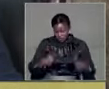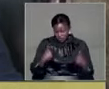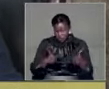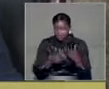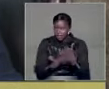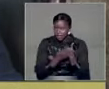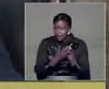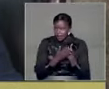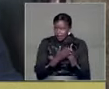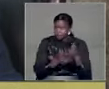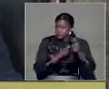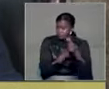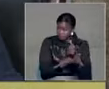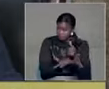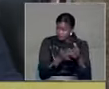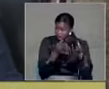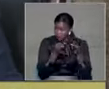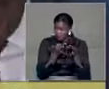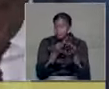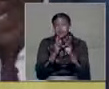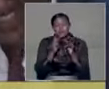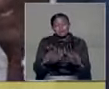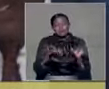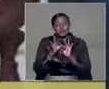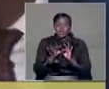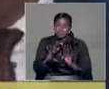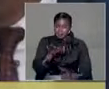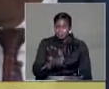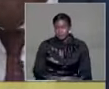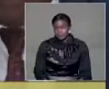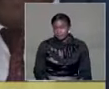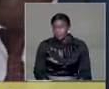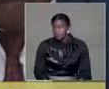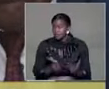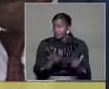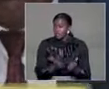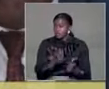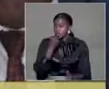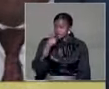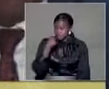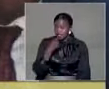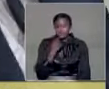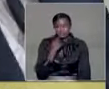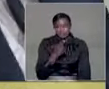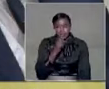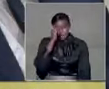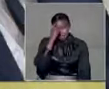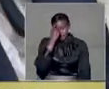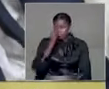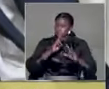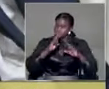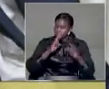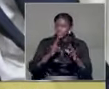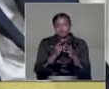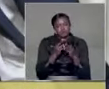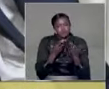This is a very important step. The Prime Minister, Dr. Ruhakana, Rugunda, said government is prepared to fight Ebola as